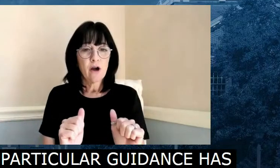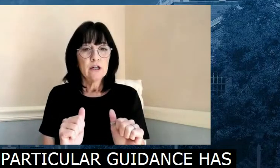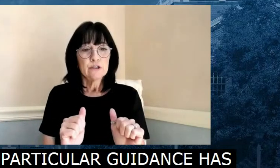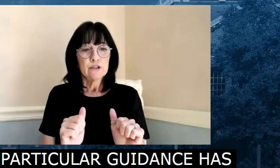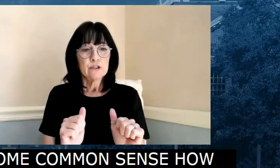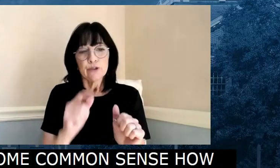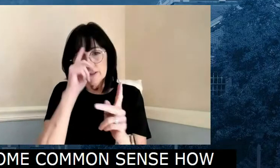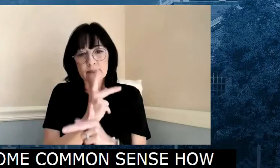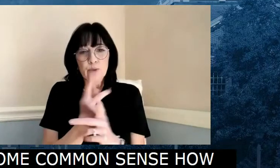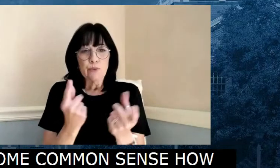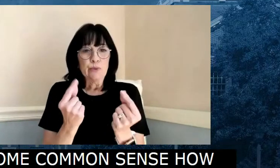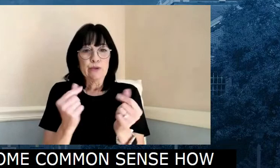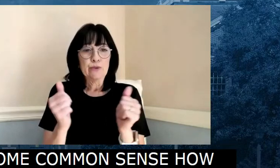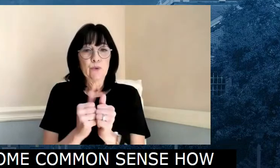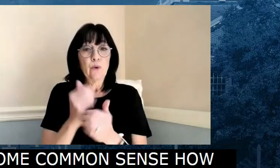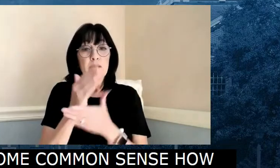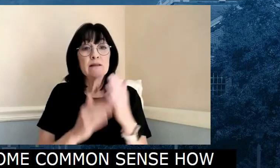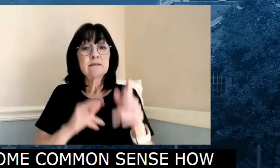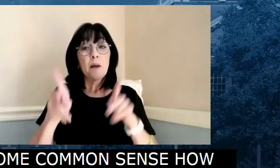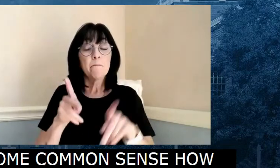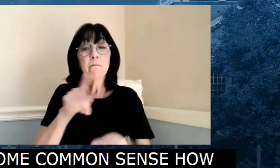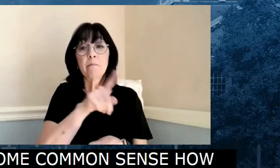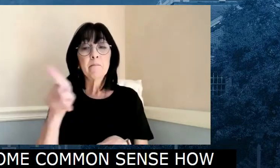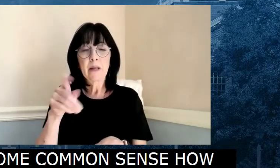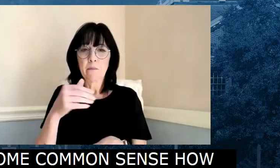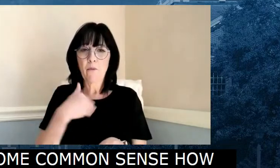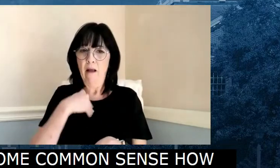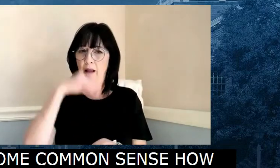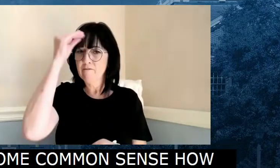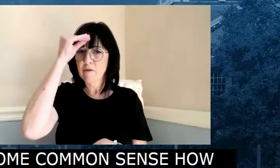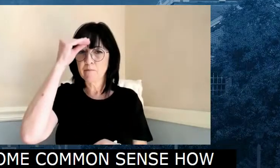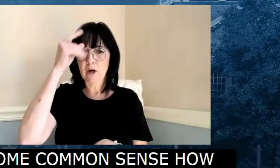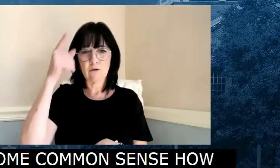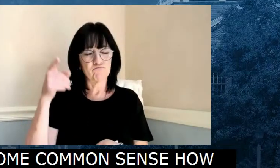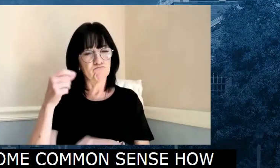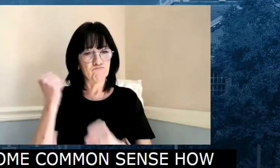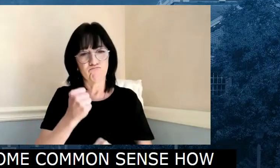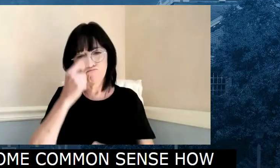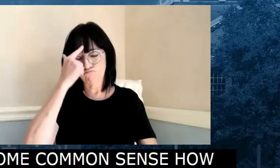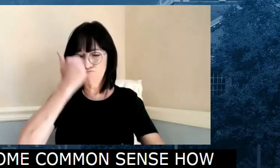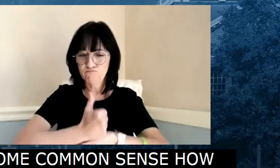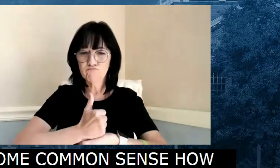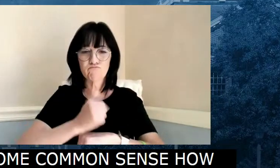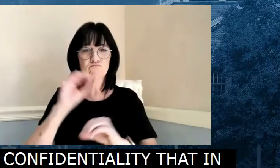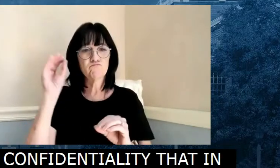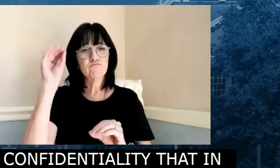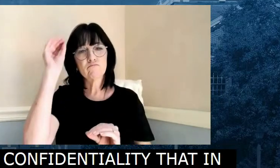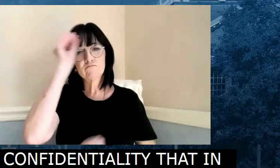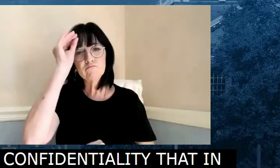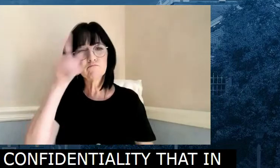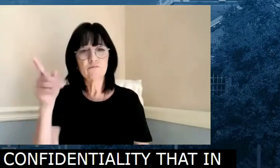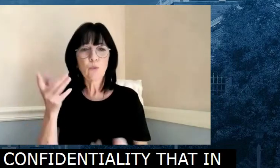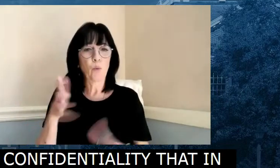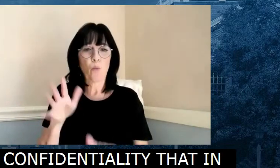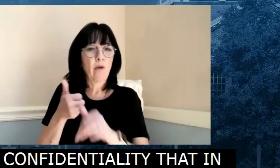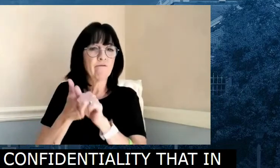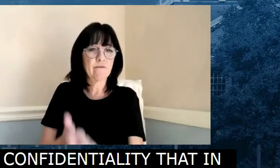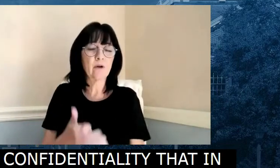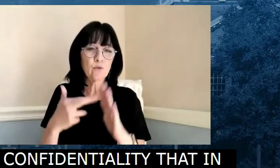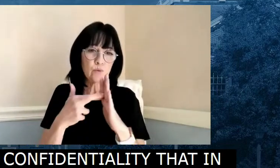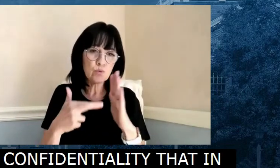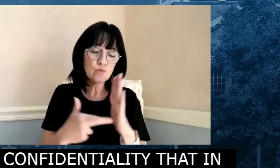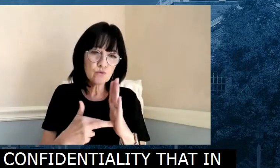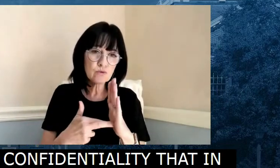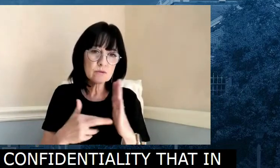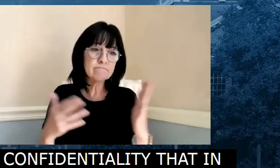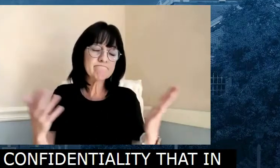the local level. I'm confident that most people will do what's recommended, and we know